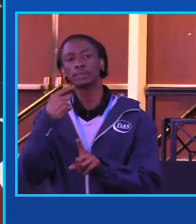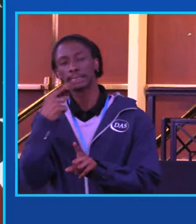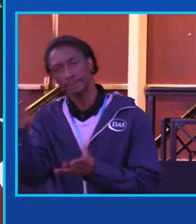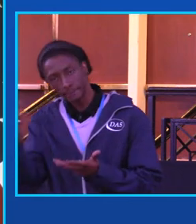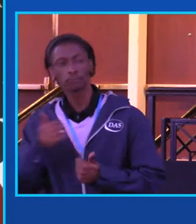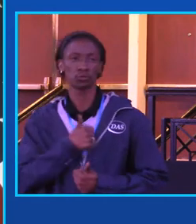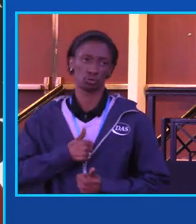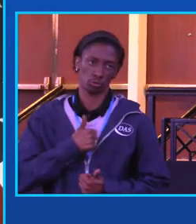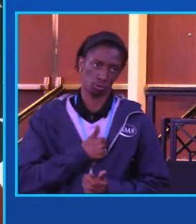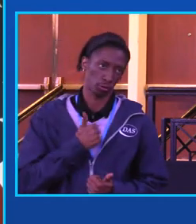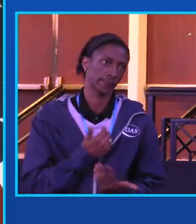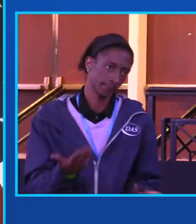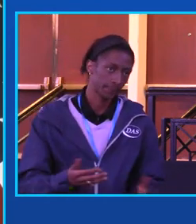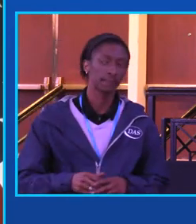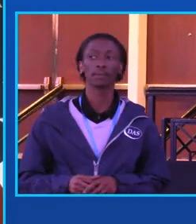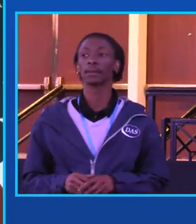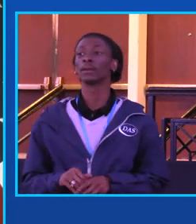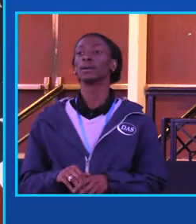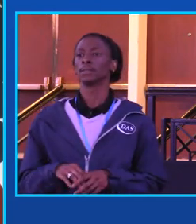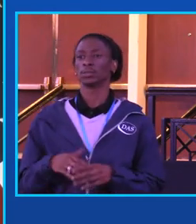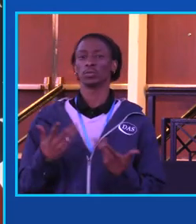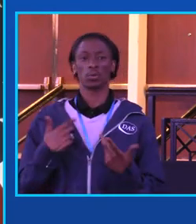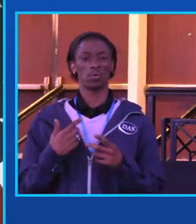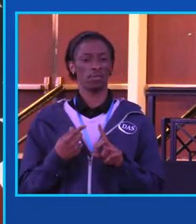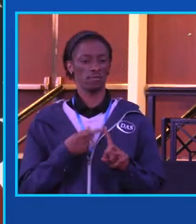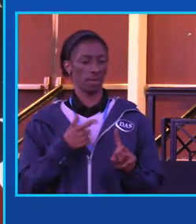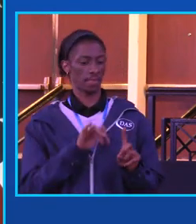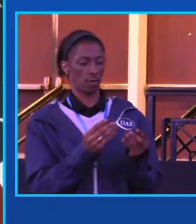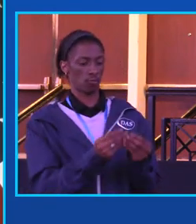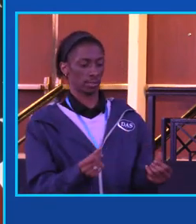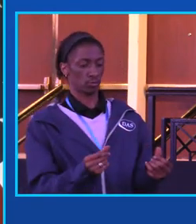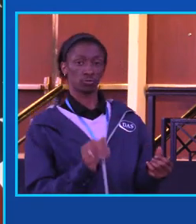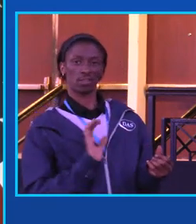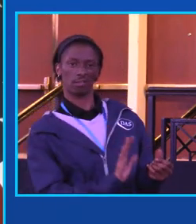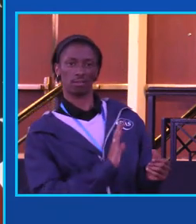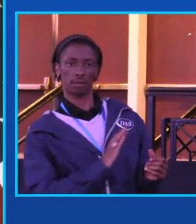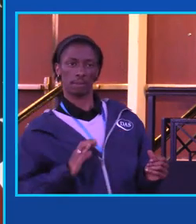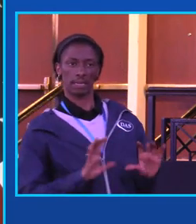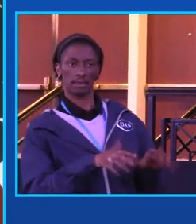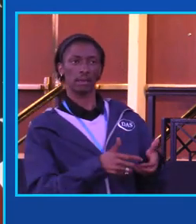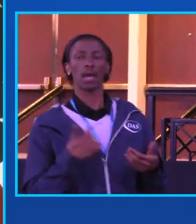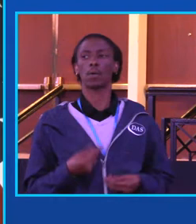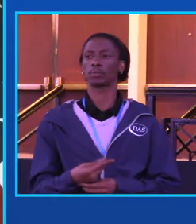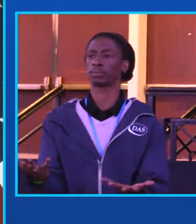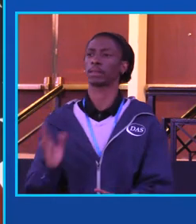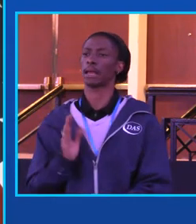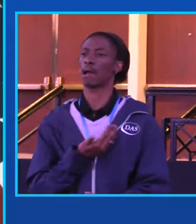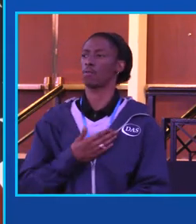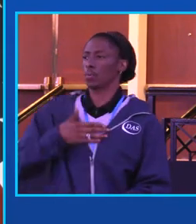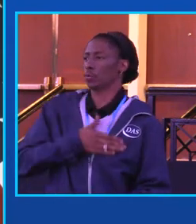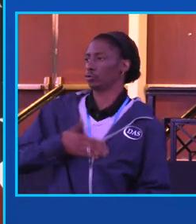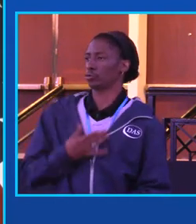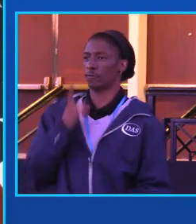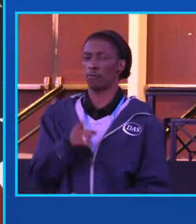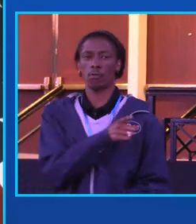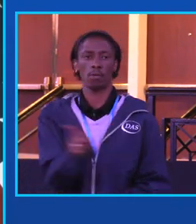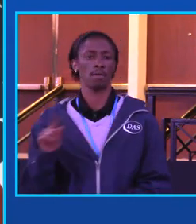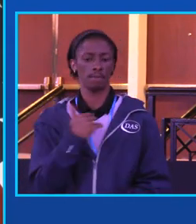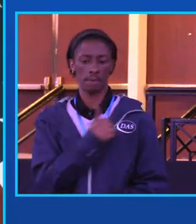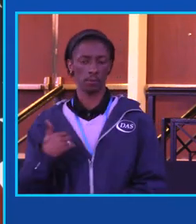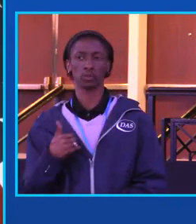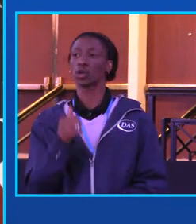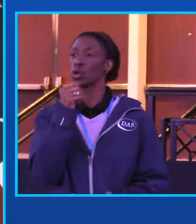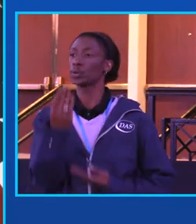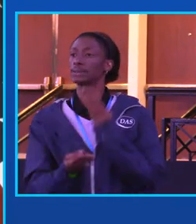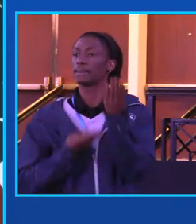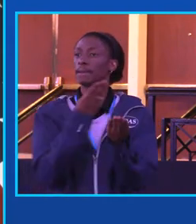regards to everyone. On behalf of the Resolutions Committee, I want to express our appreciation to the members who